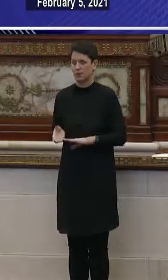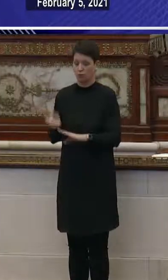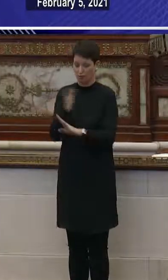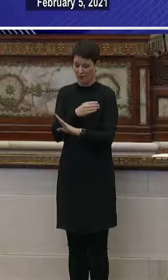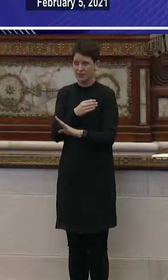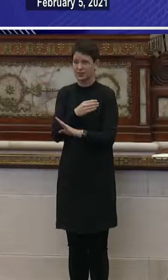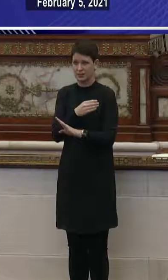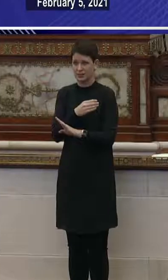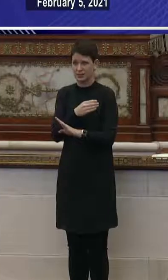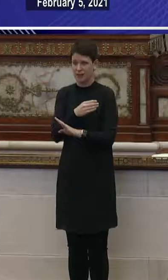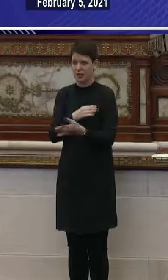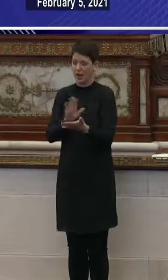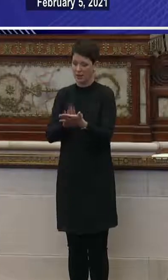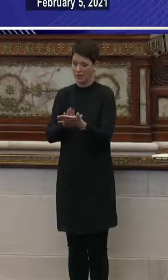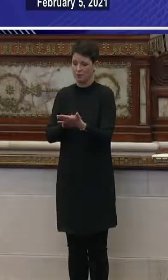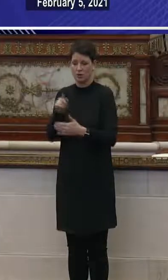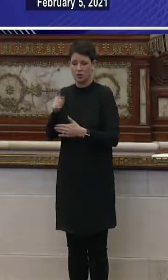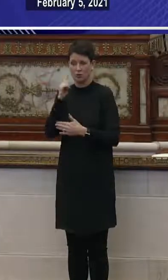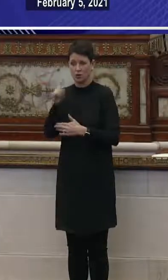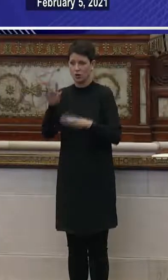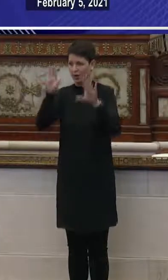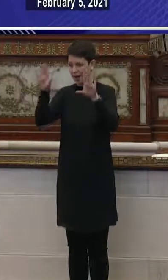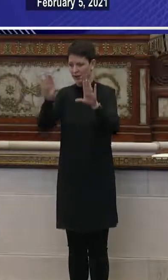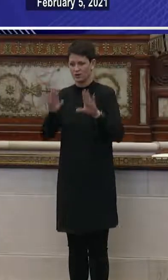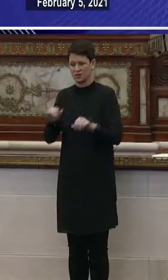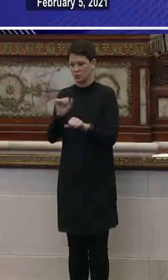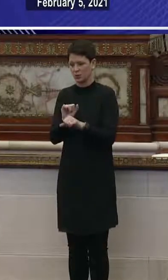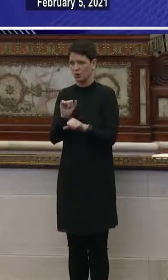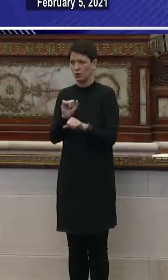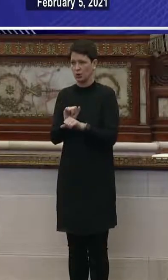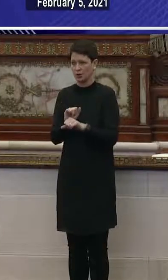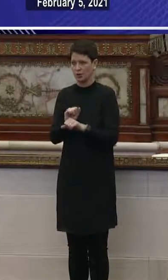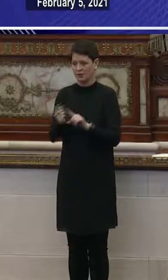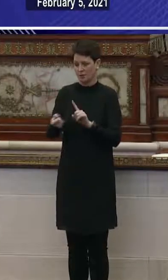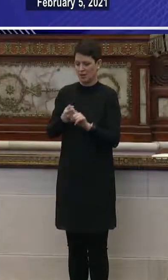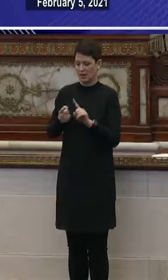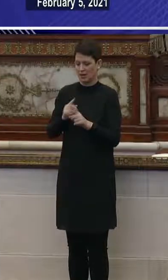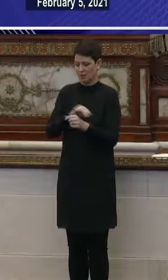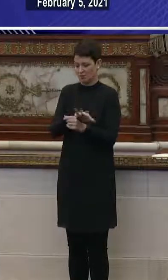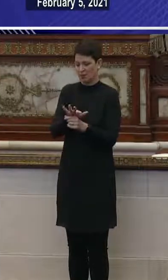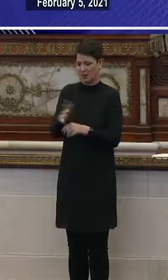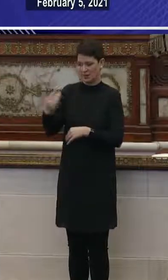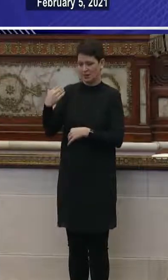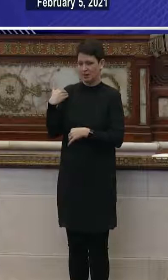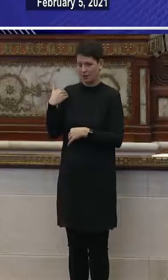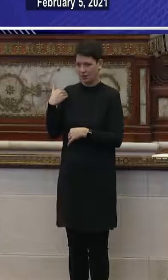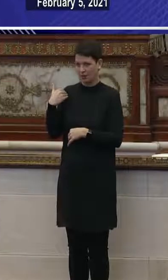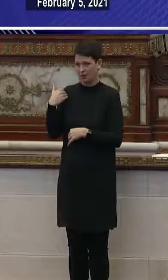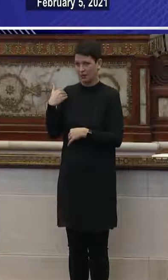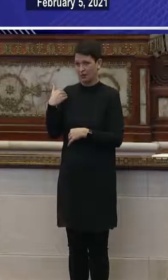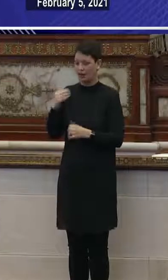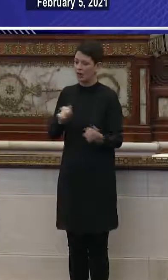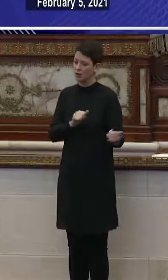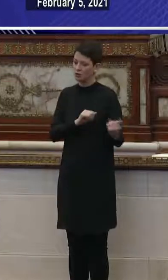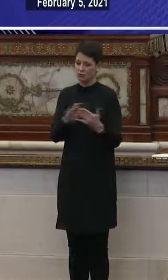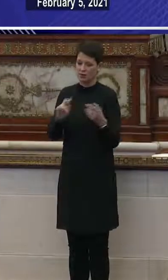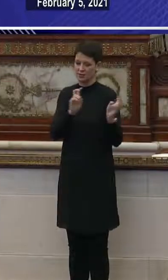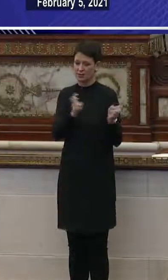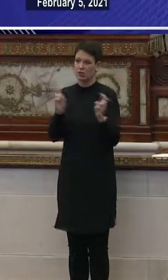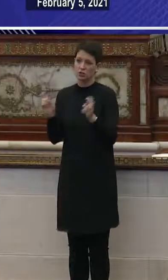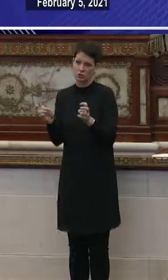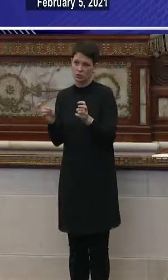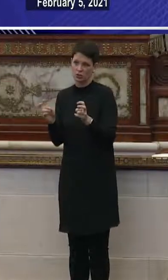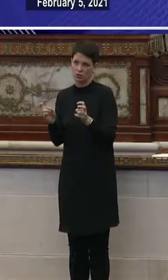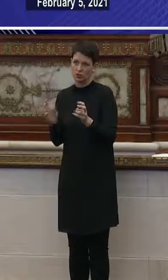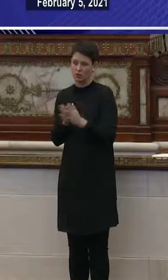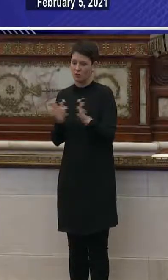previously I commended you for your outstanding work at the beginning of this pandemic on addressing the issues of